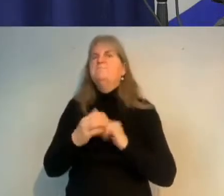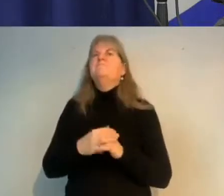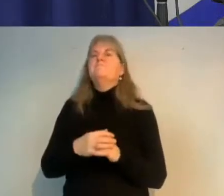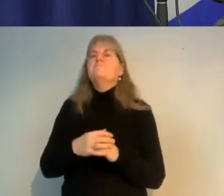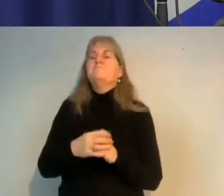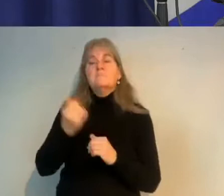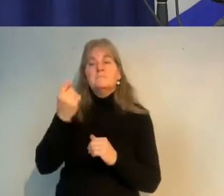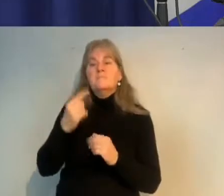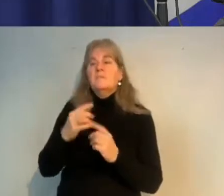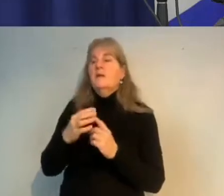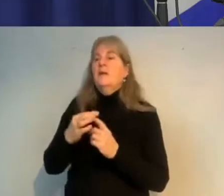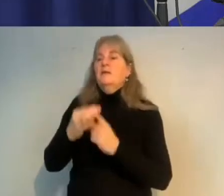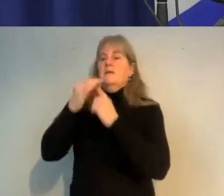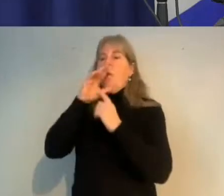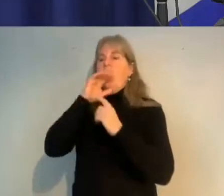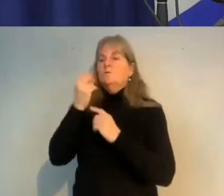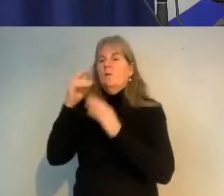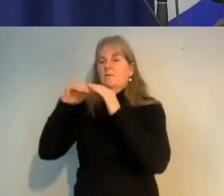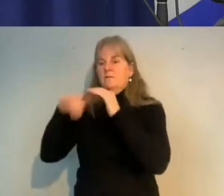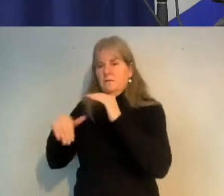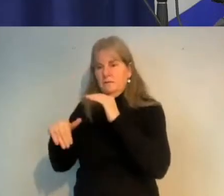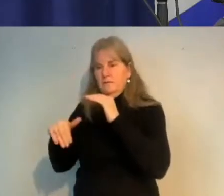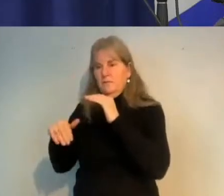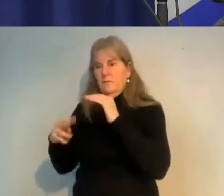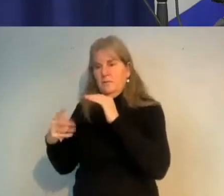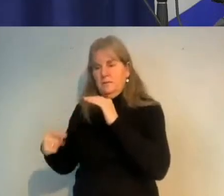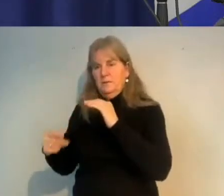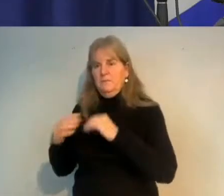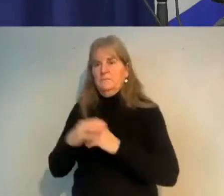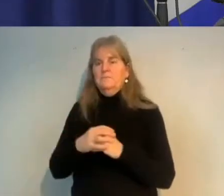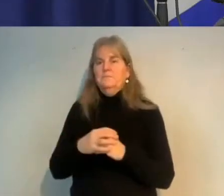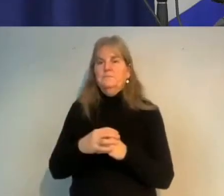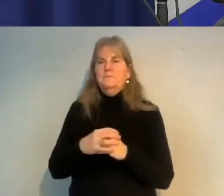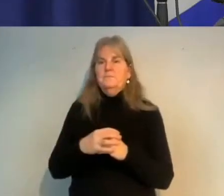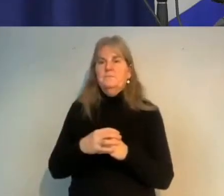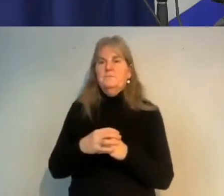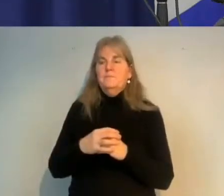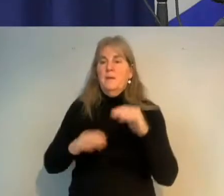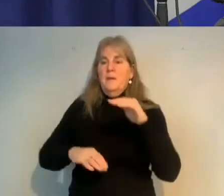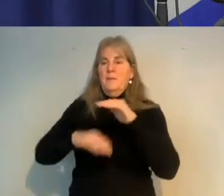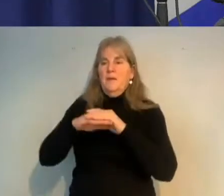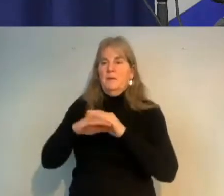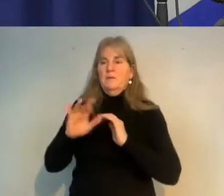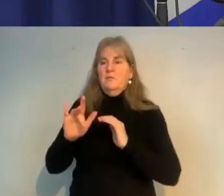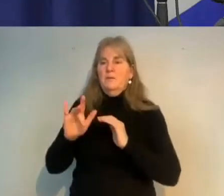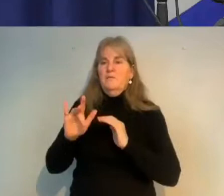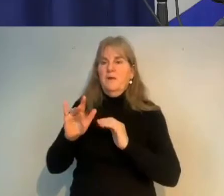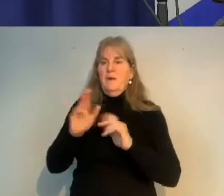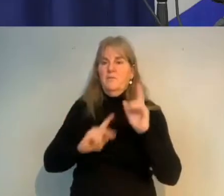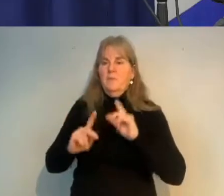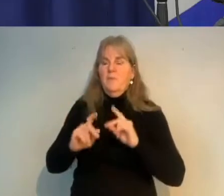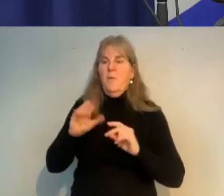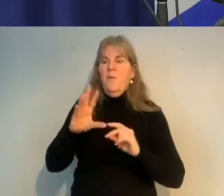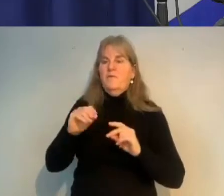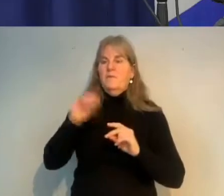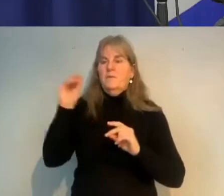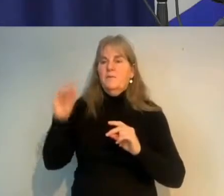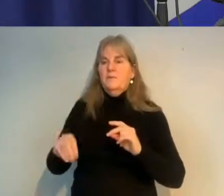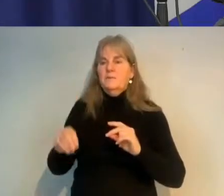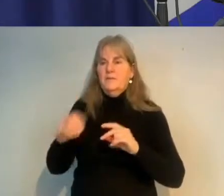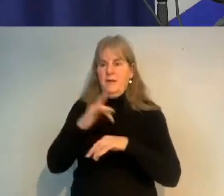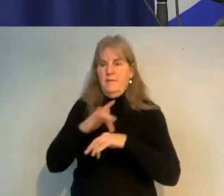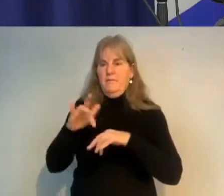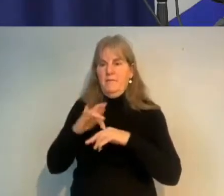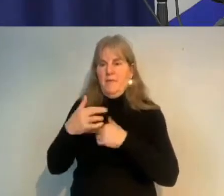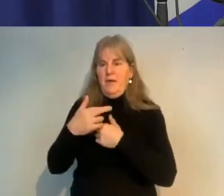under 12 years and 4 months. A maximum of 25 people or 50% venue capacity may